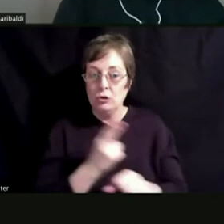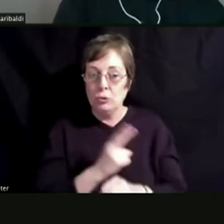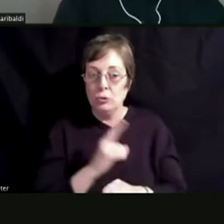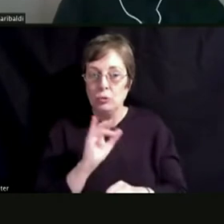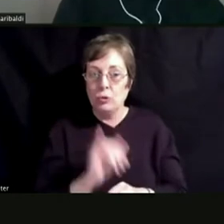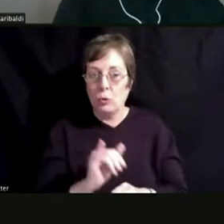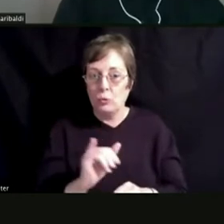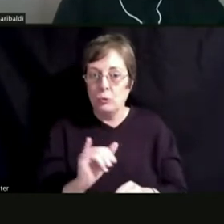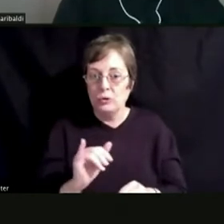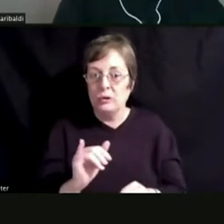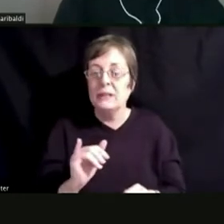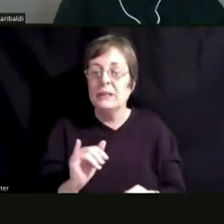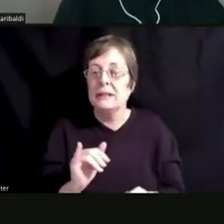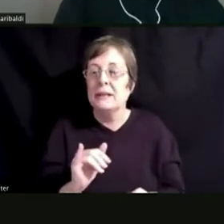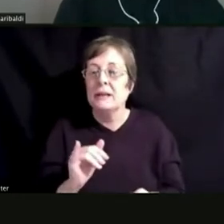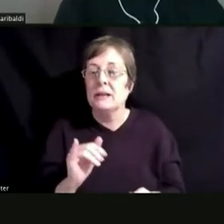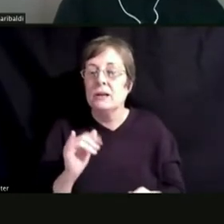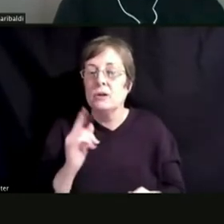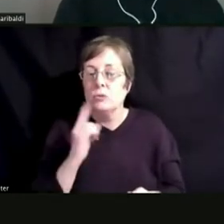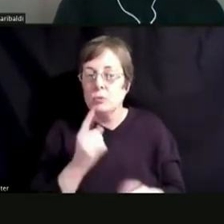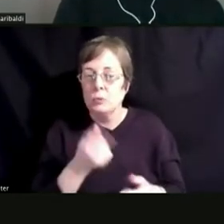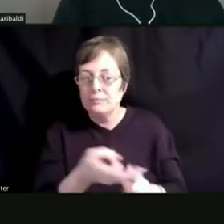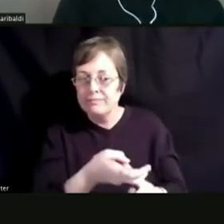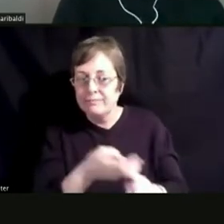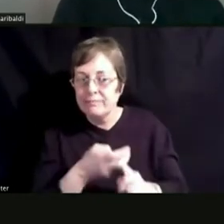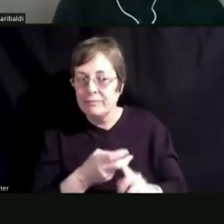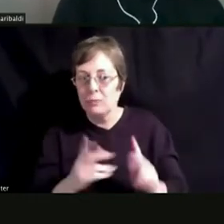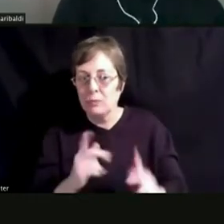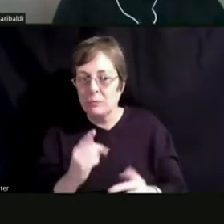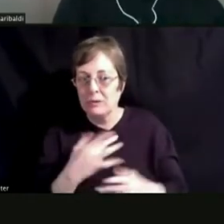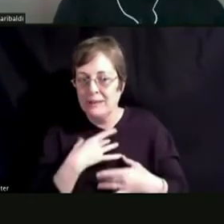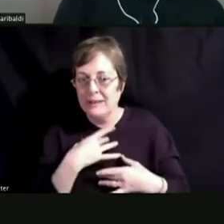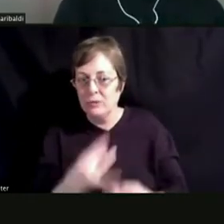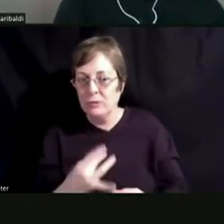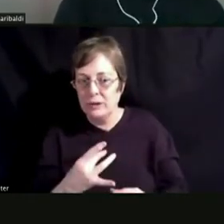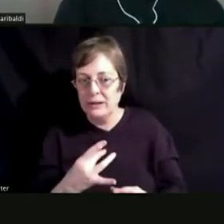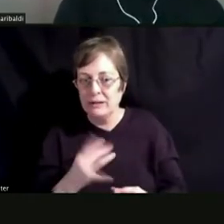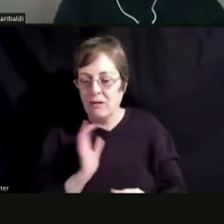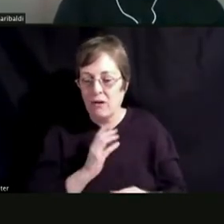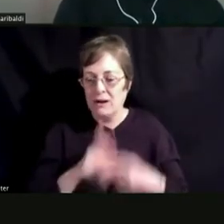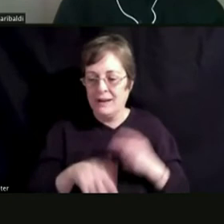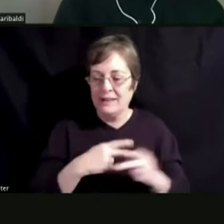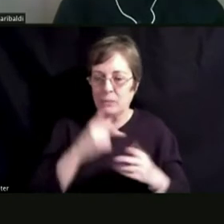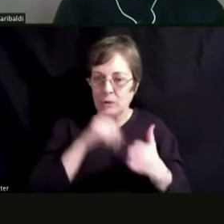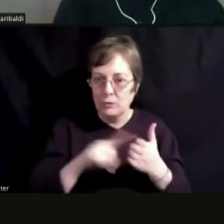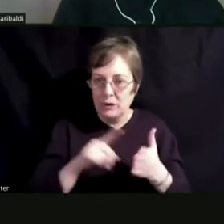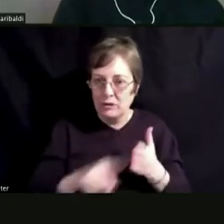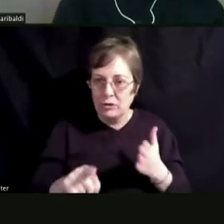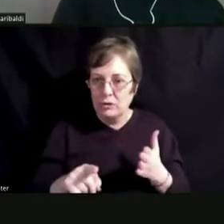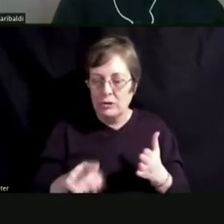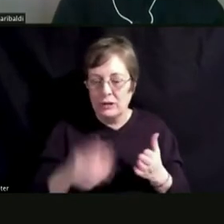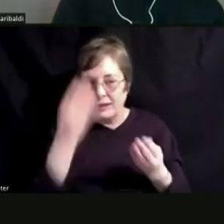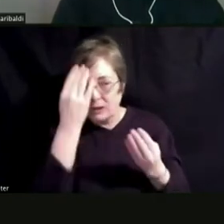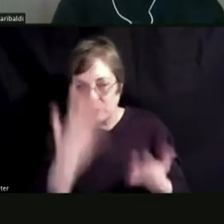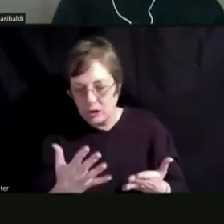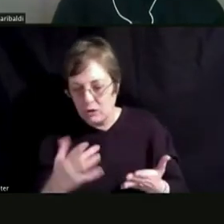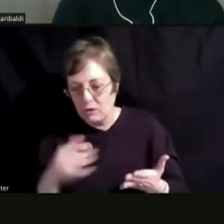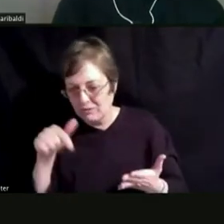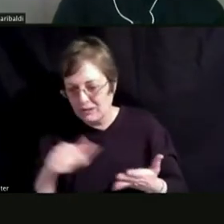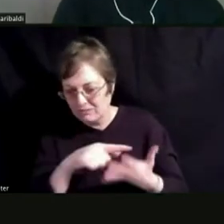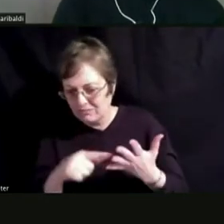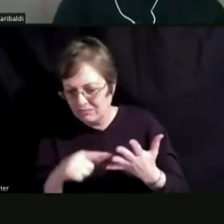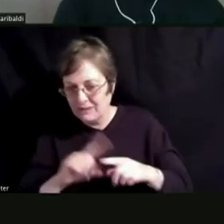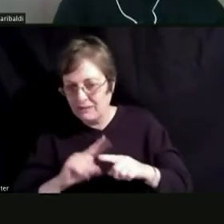get people interested in the type of research that we're doing and to say, hey, these are these kinds of studies. Would you like to